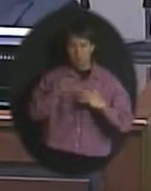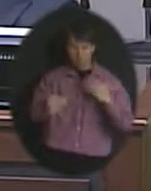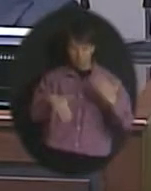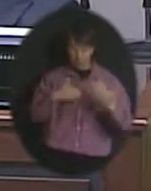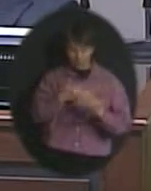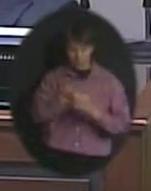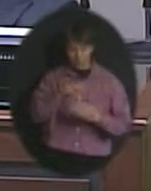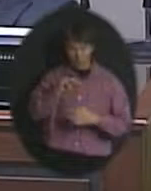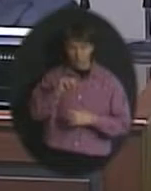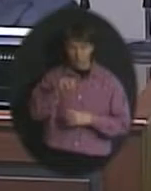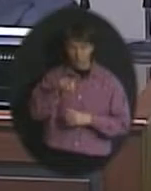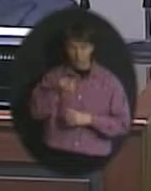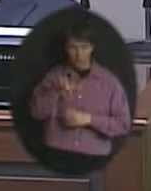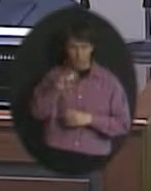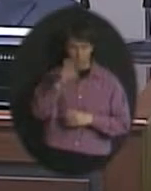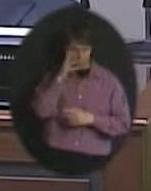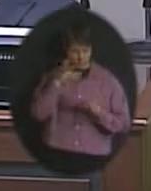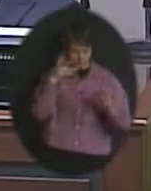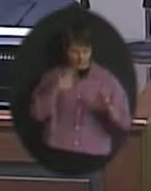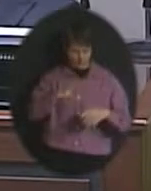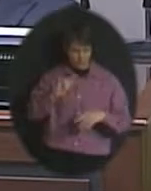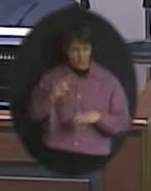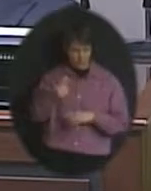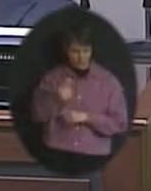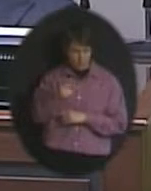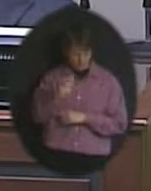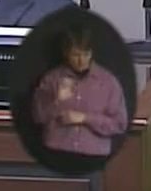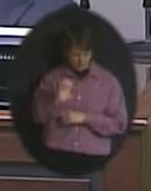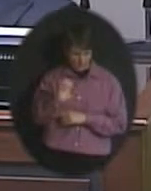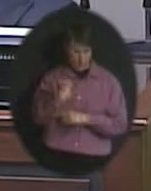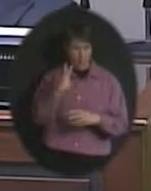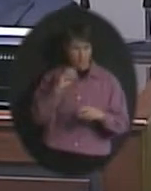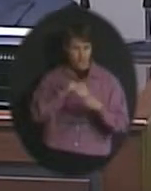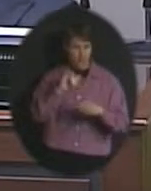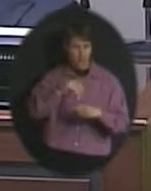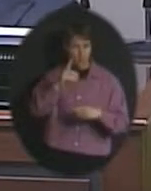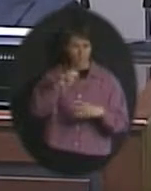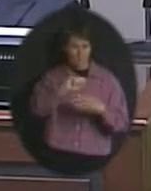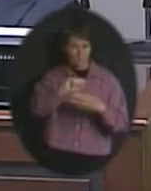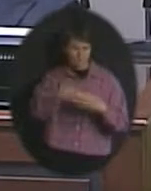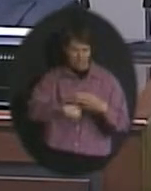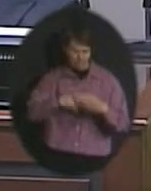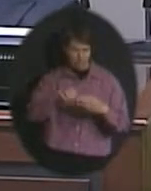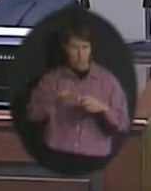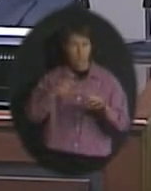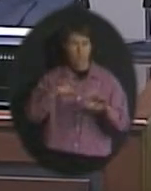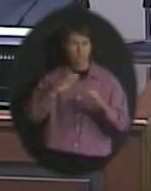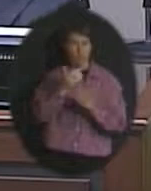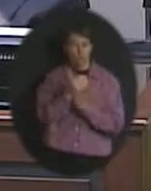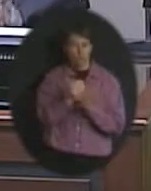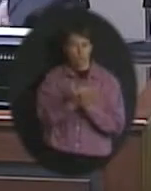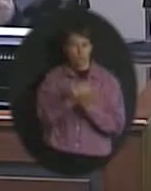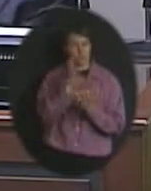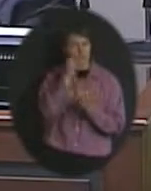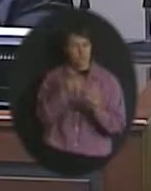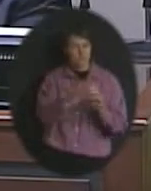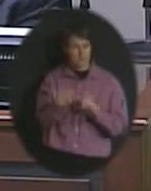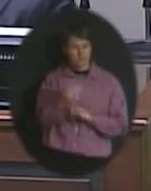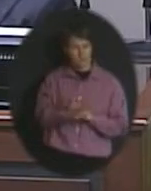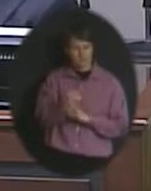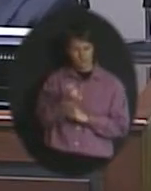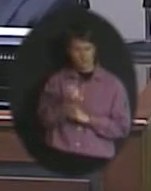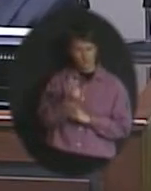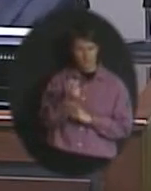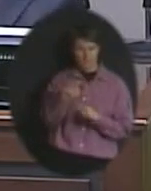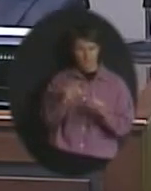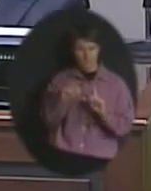modules would be completed in seventh grade within that semester course. So there would be approximately 12 modules